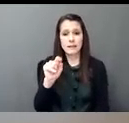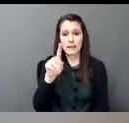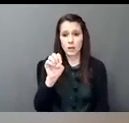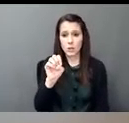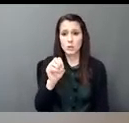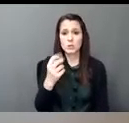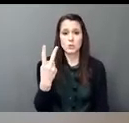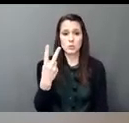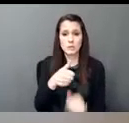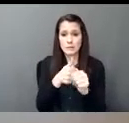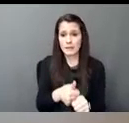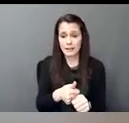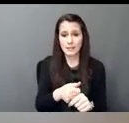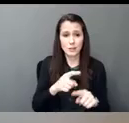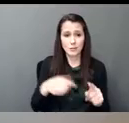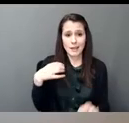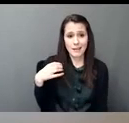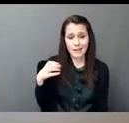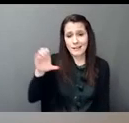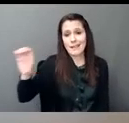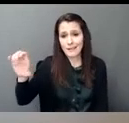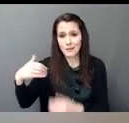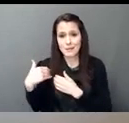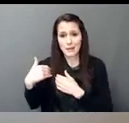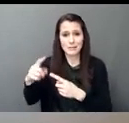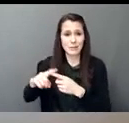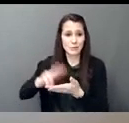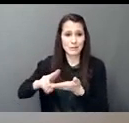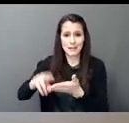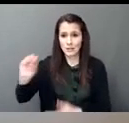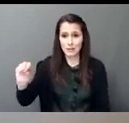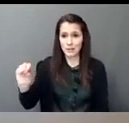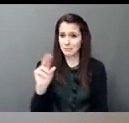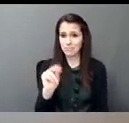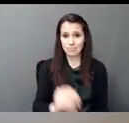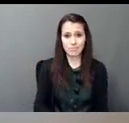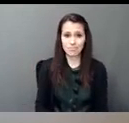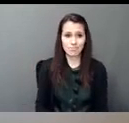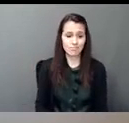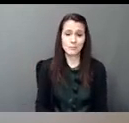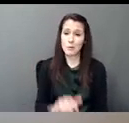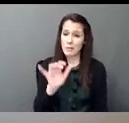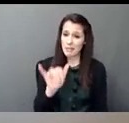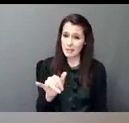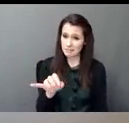cannot hand those responsibilities off to the contractor. So there's that statement there.